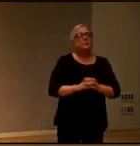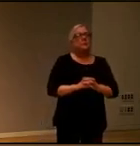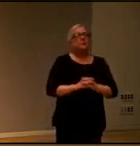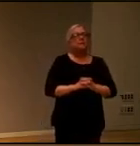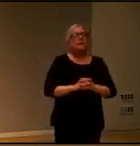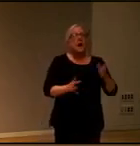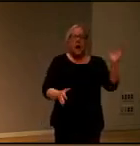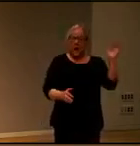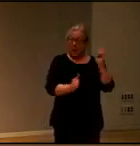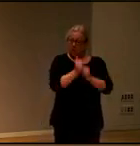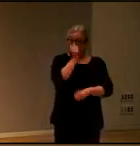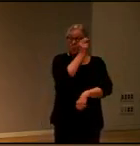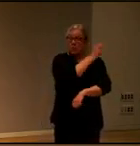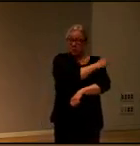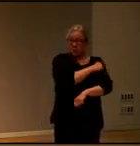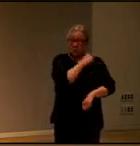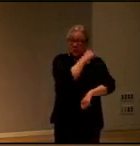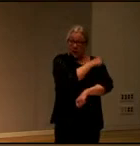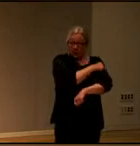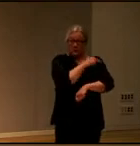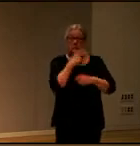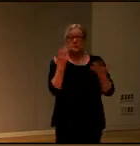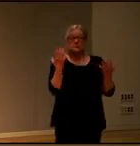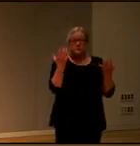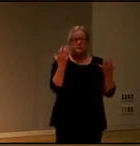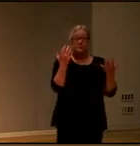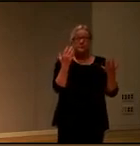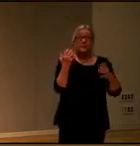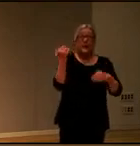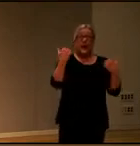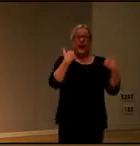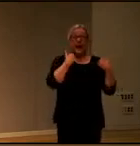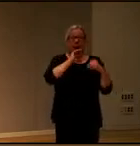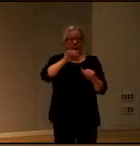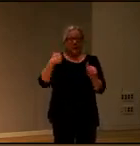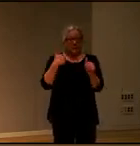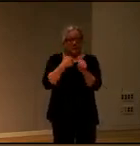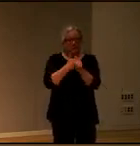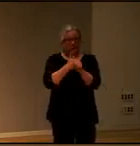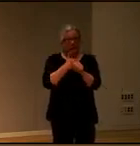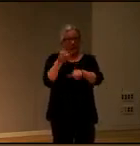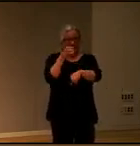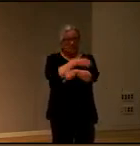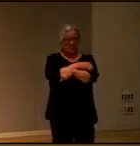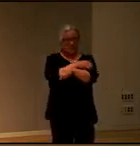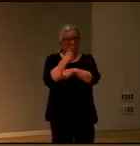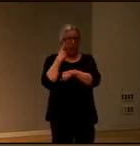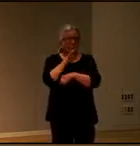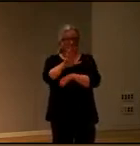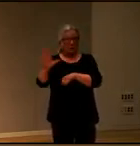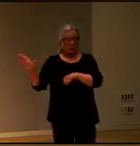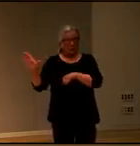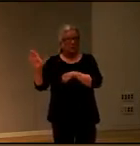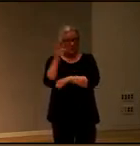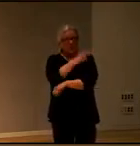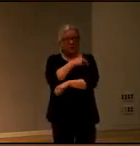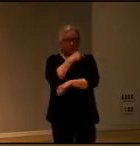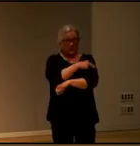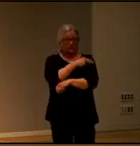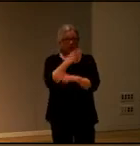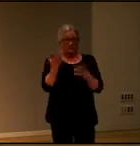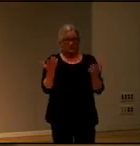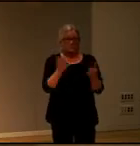most hospitals, when they have a backup power grid for their facility,